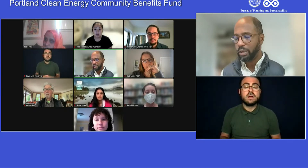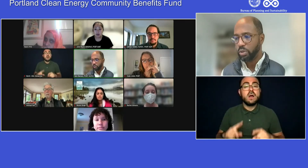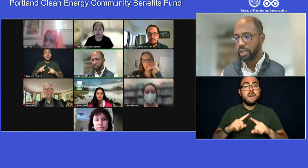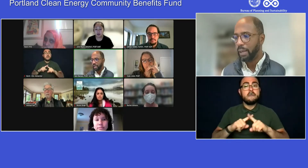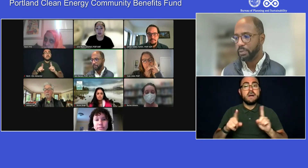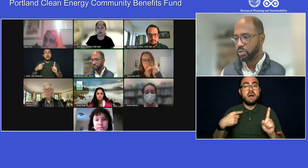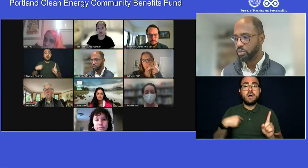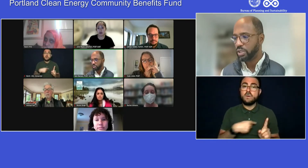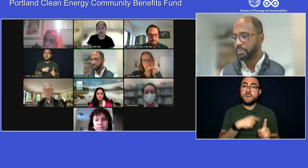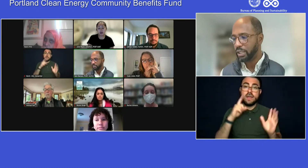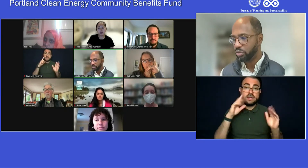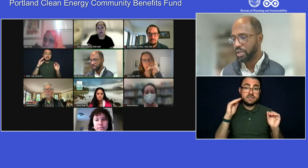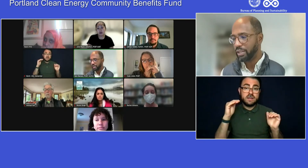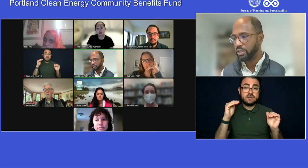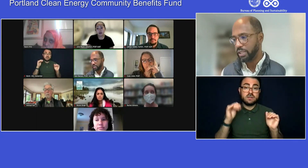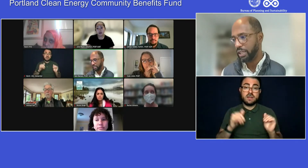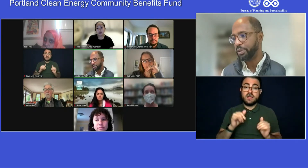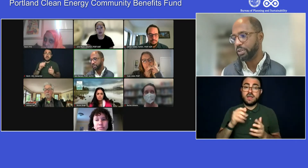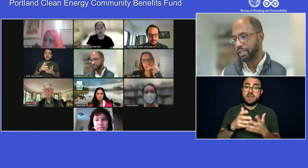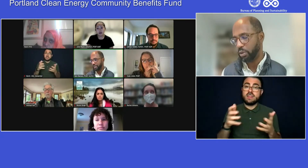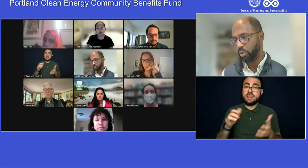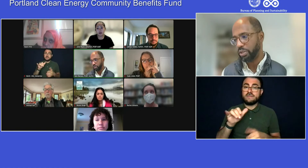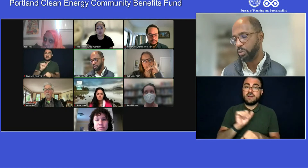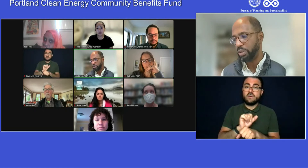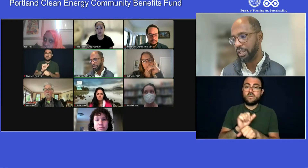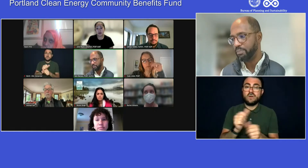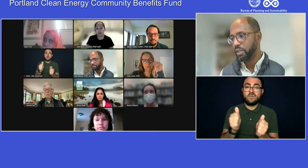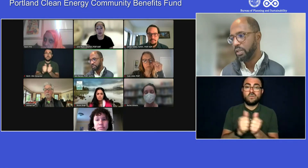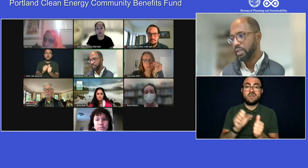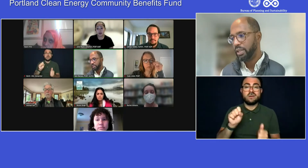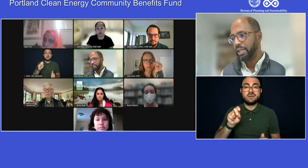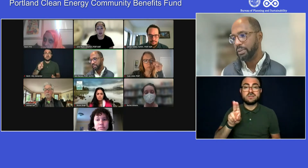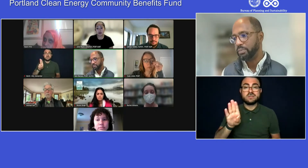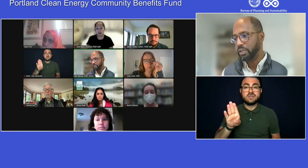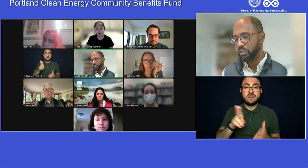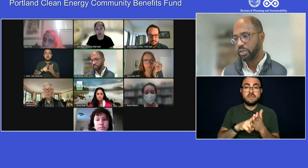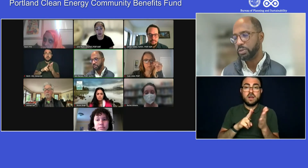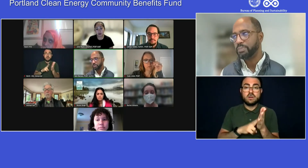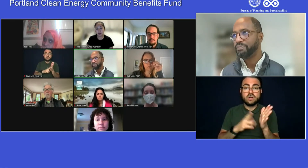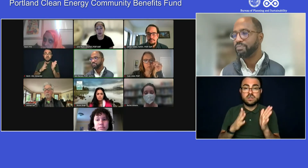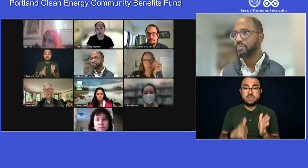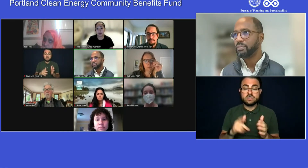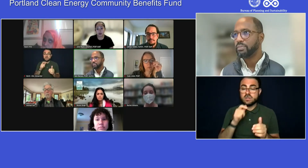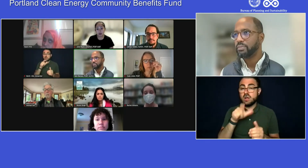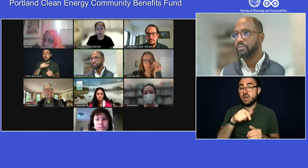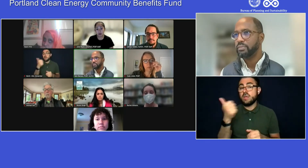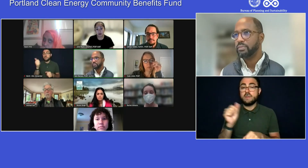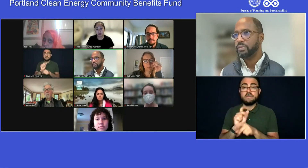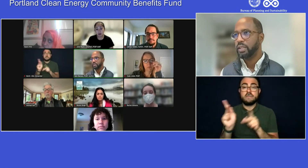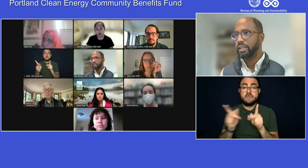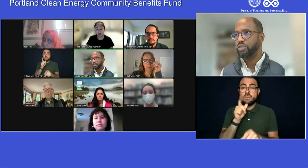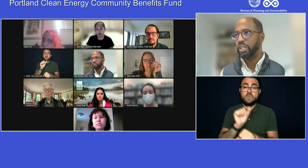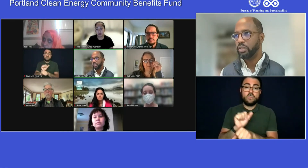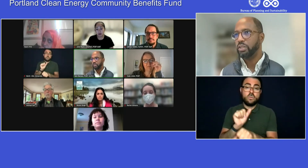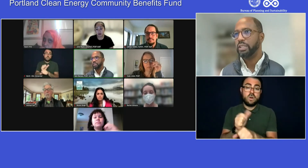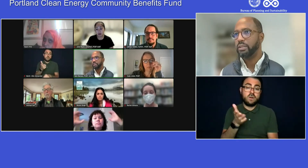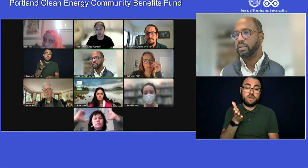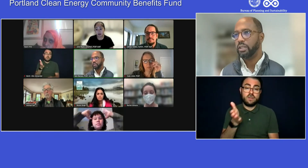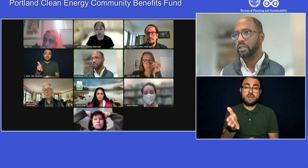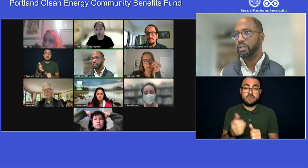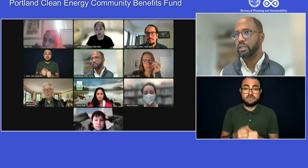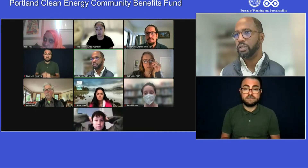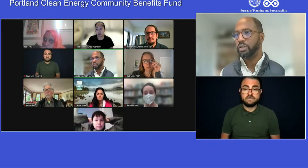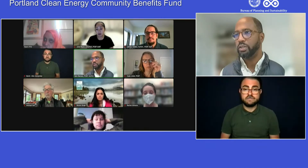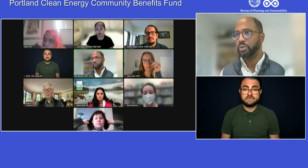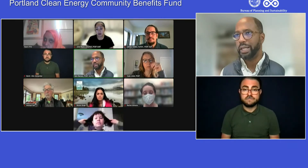know, a lot of that work happens through subcontractors and others that are working with them. And so I think